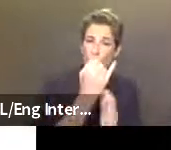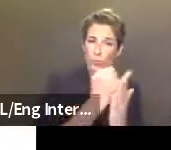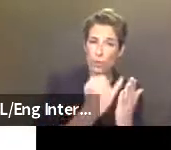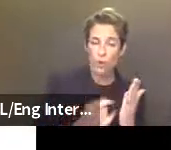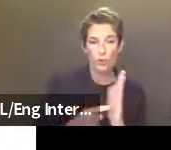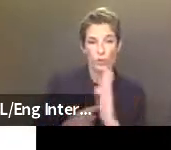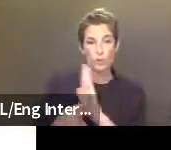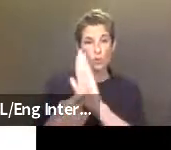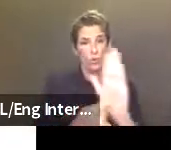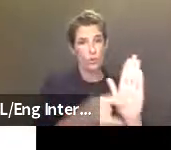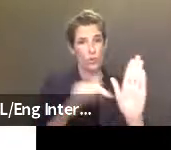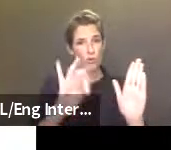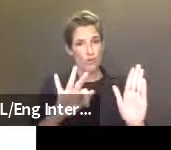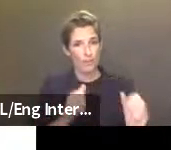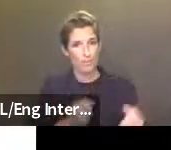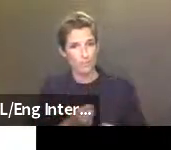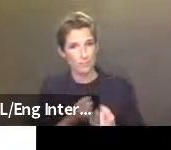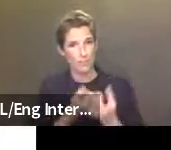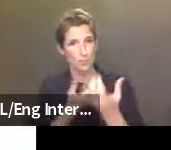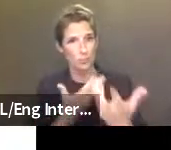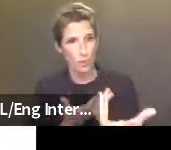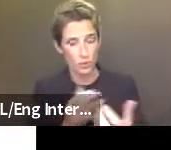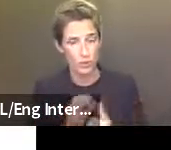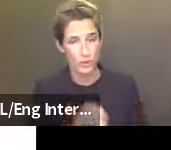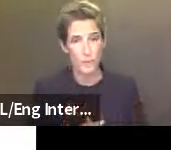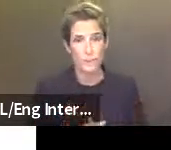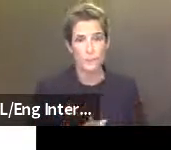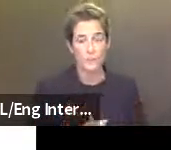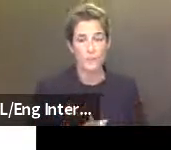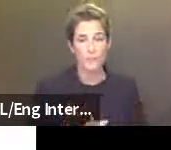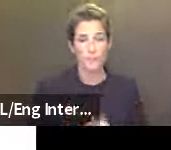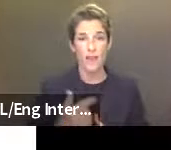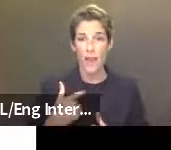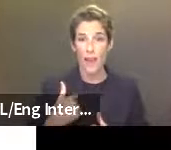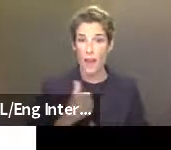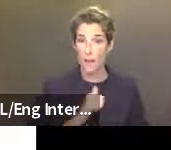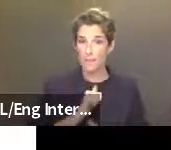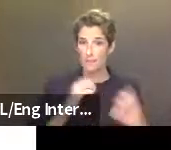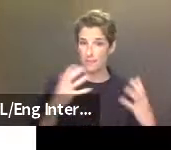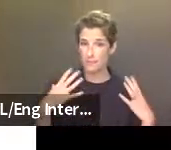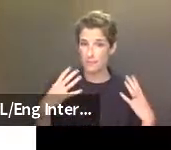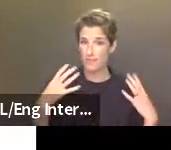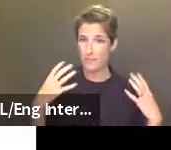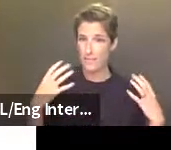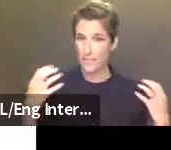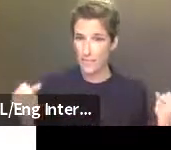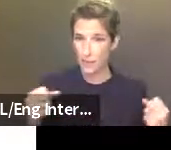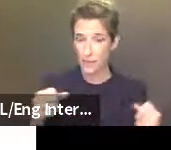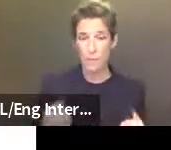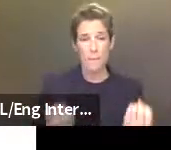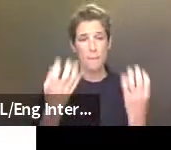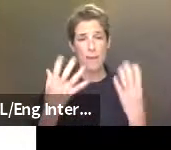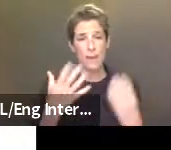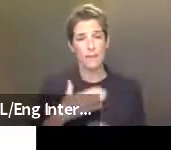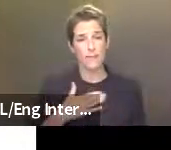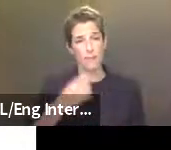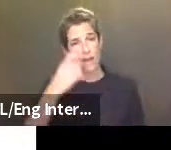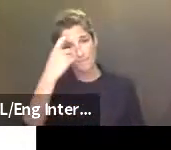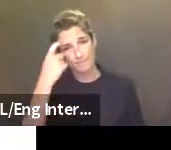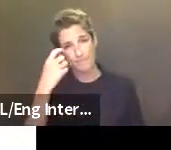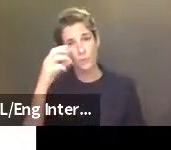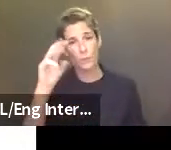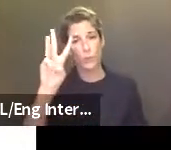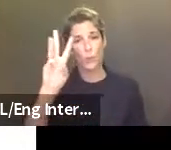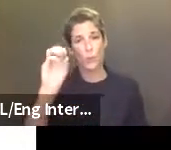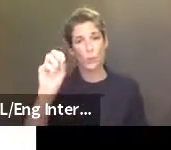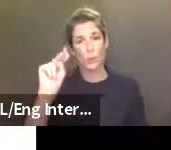sleep disturbances, and losses of self-confidence, I healed many wounds. Collages helped crystallize my memory and synthesize my